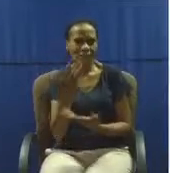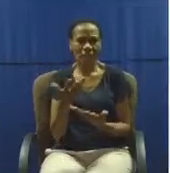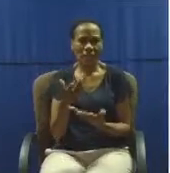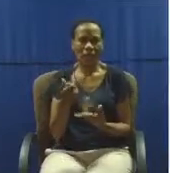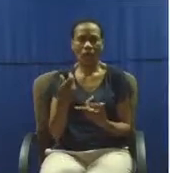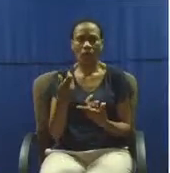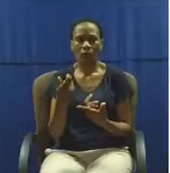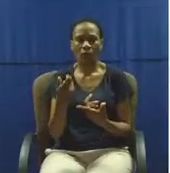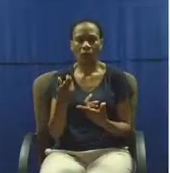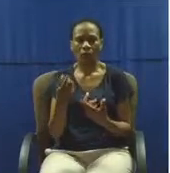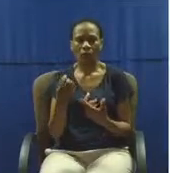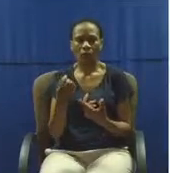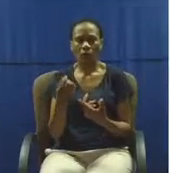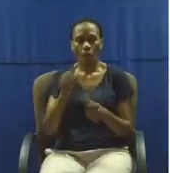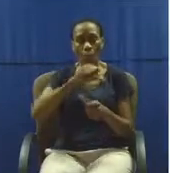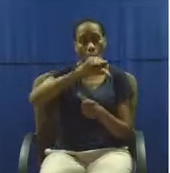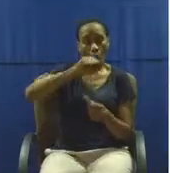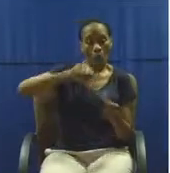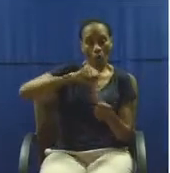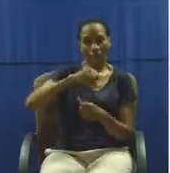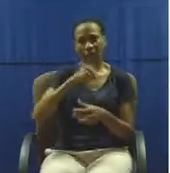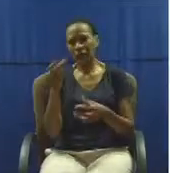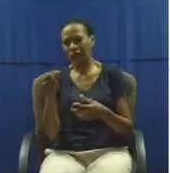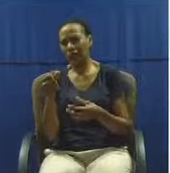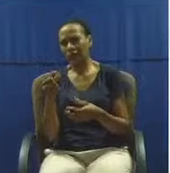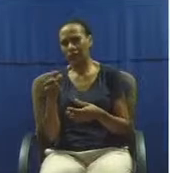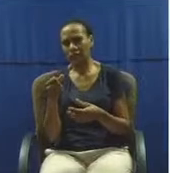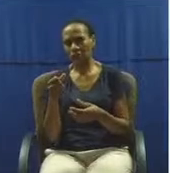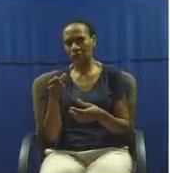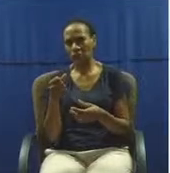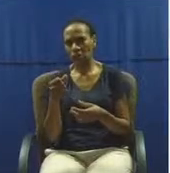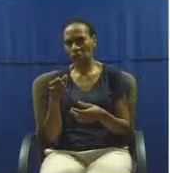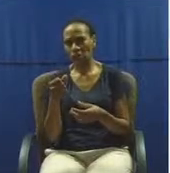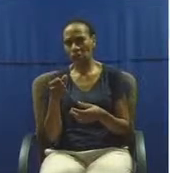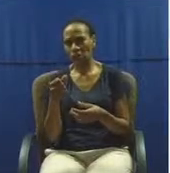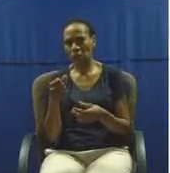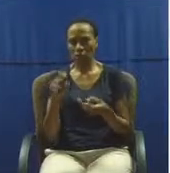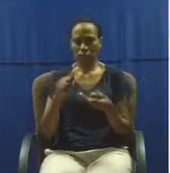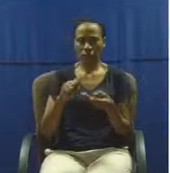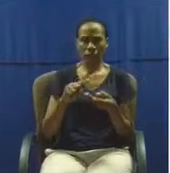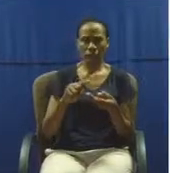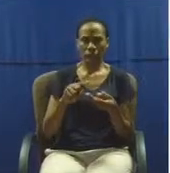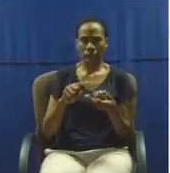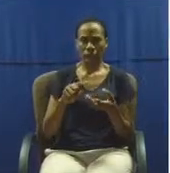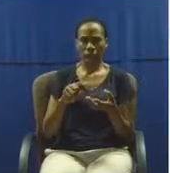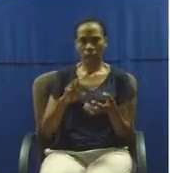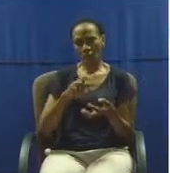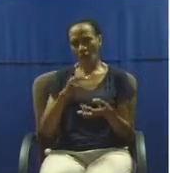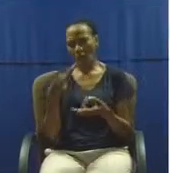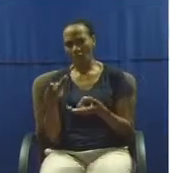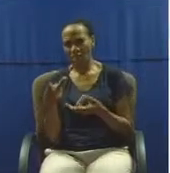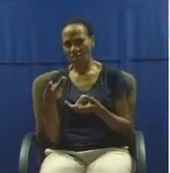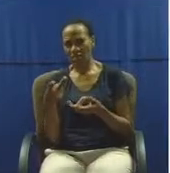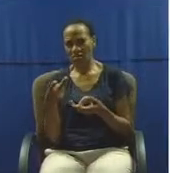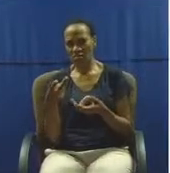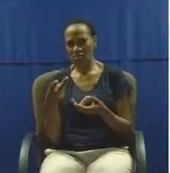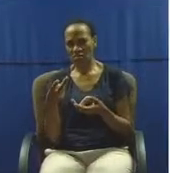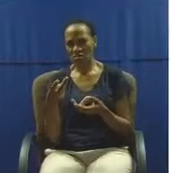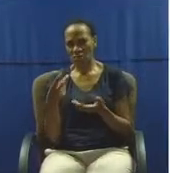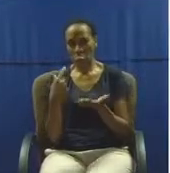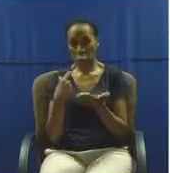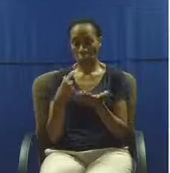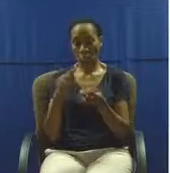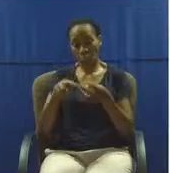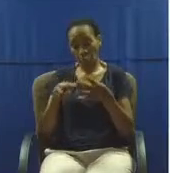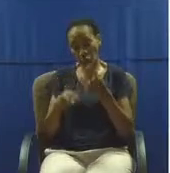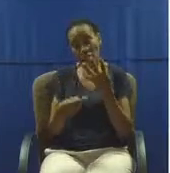currency for oil and all that should be the yuan. Clearly, we have not given that consideration.